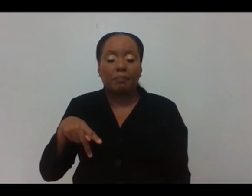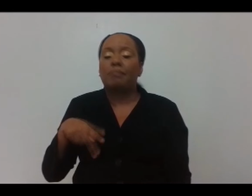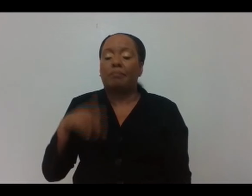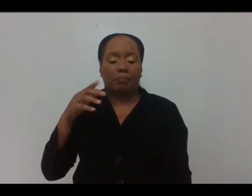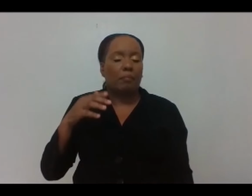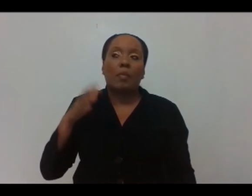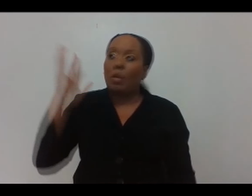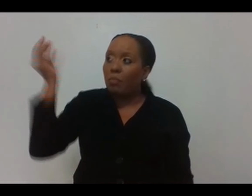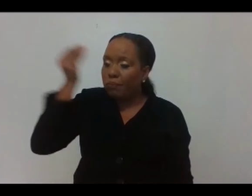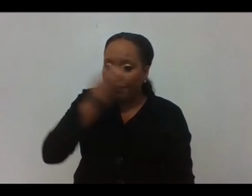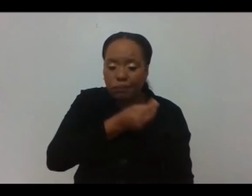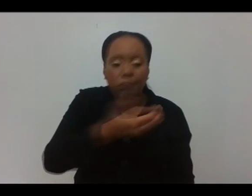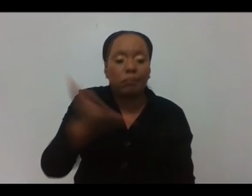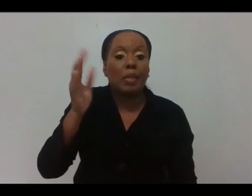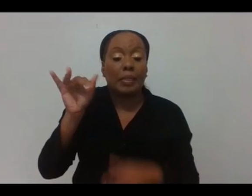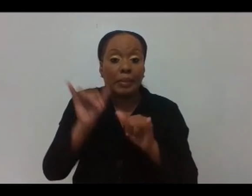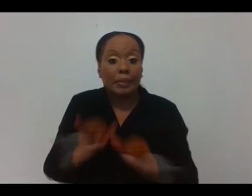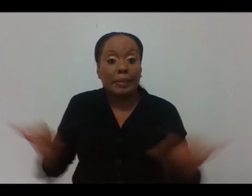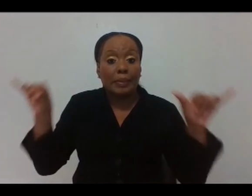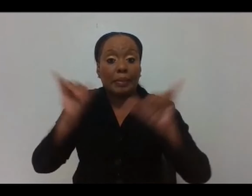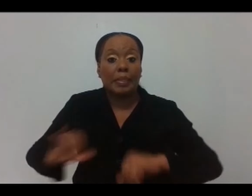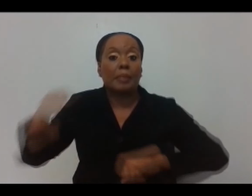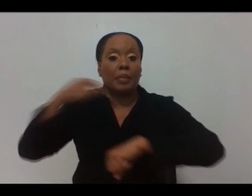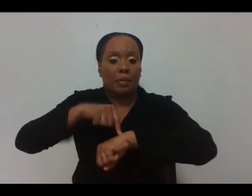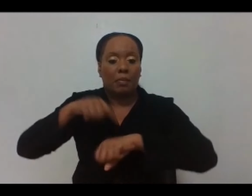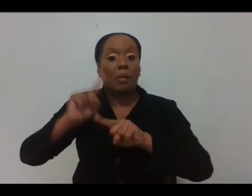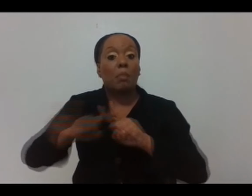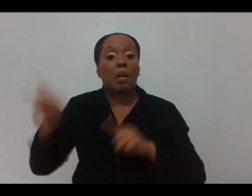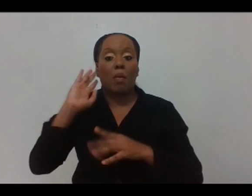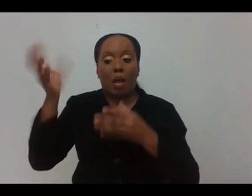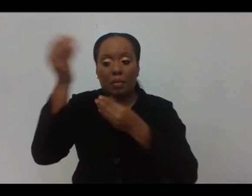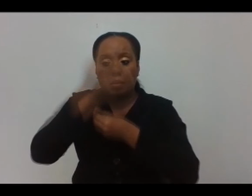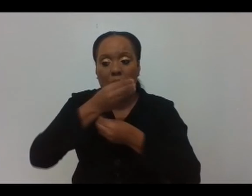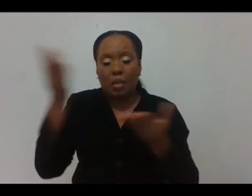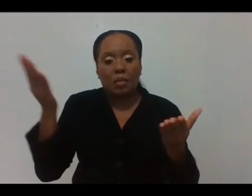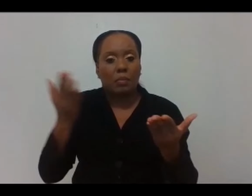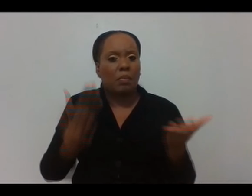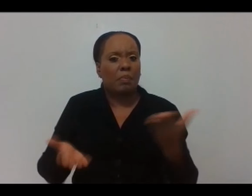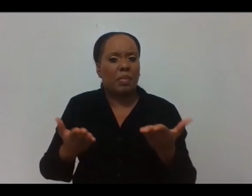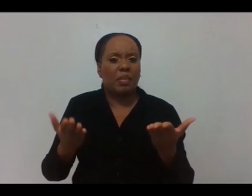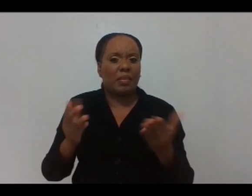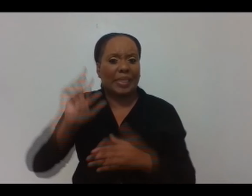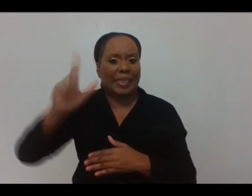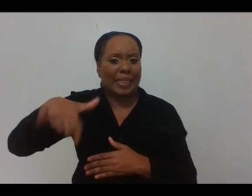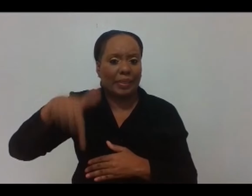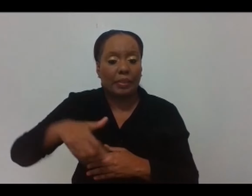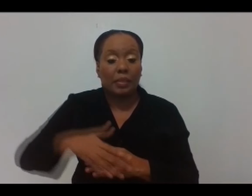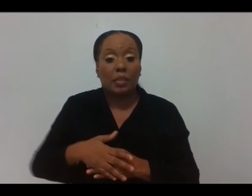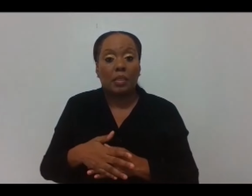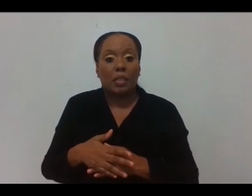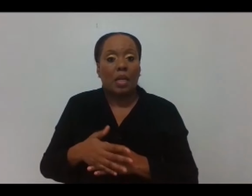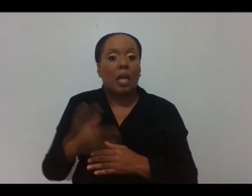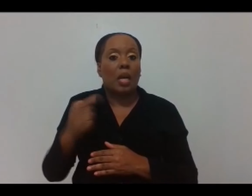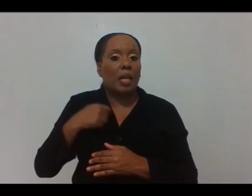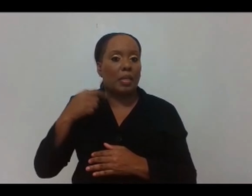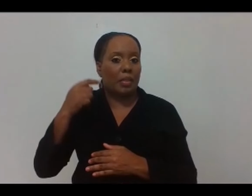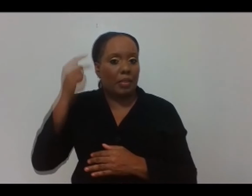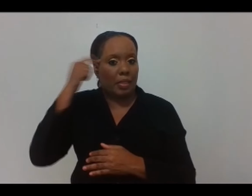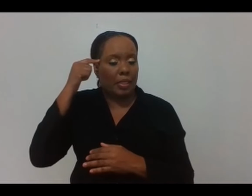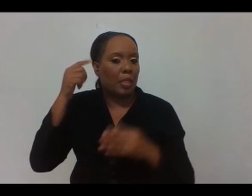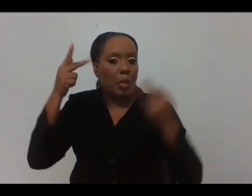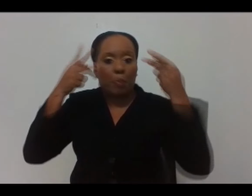as we get it. But we will update you again sometime this afternoon, and the Prime Minister has indicated that she's going to address the